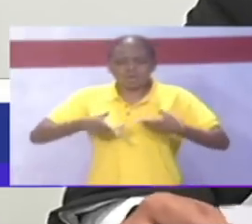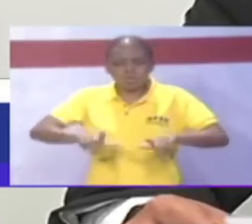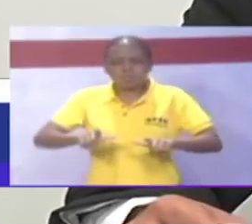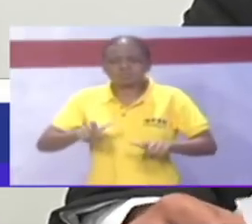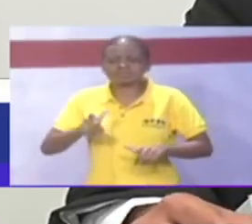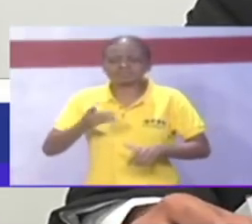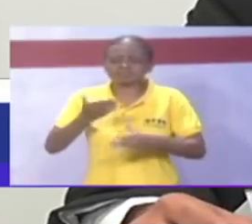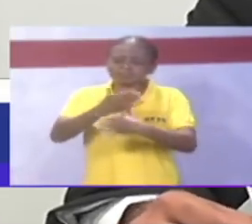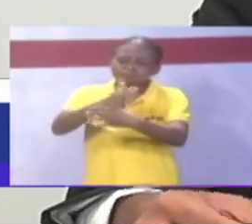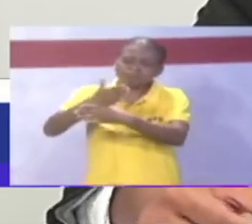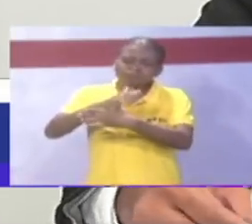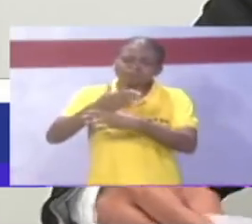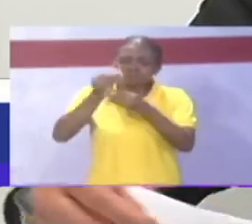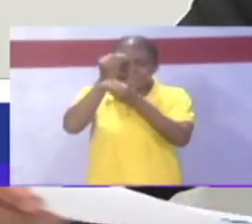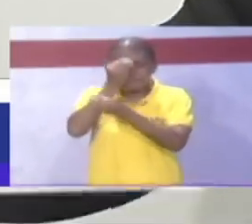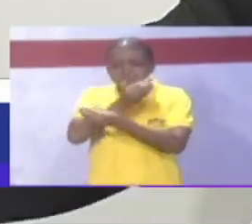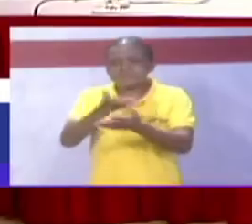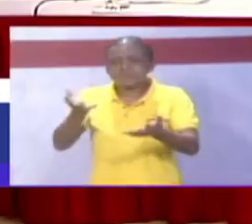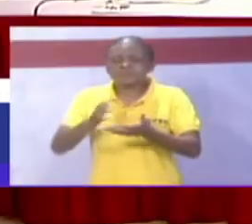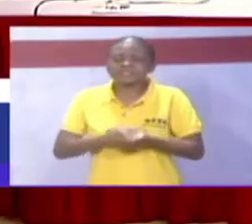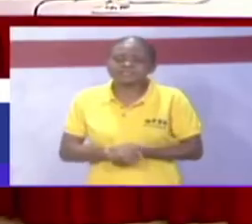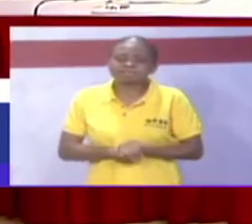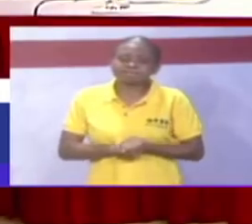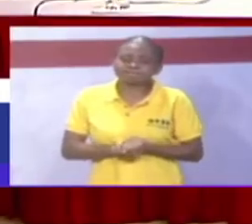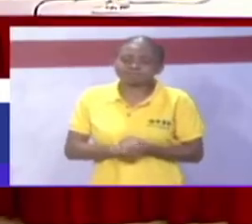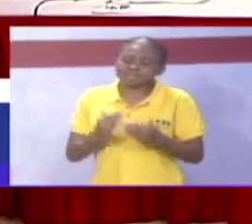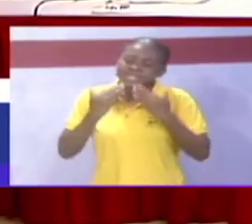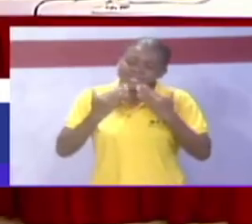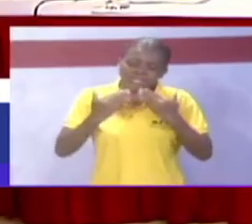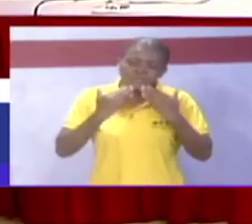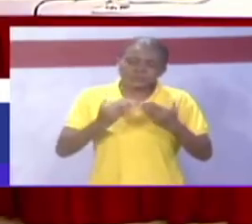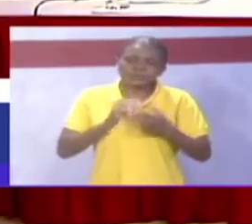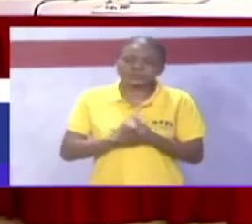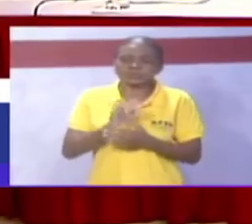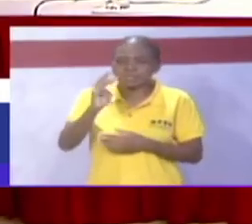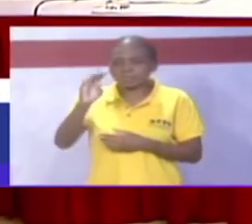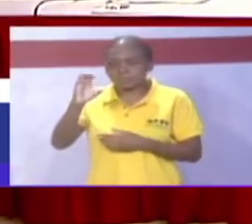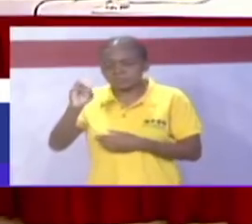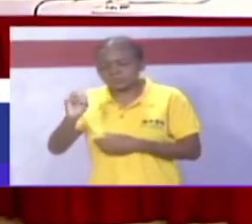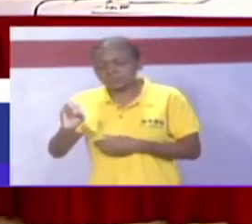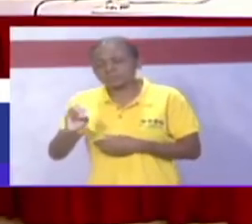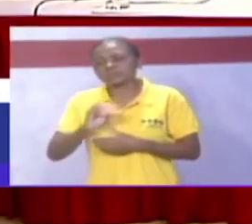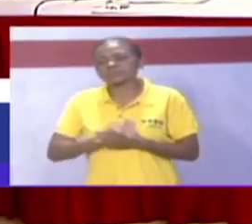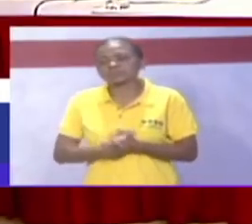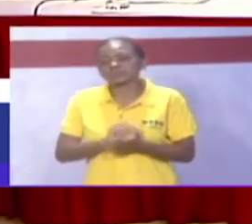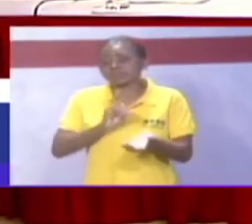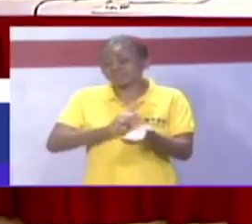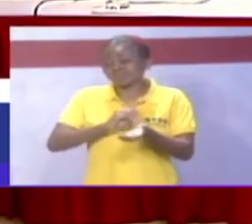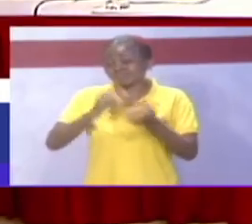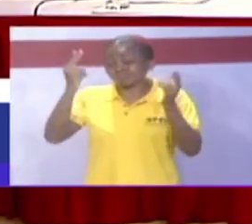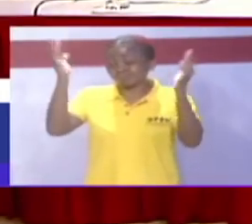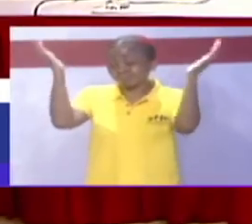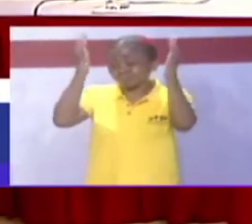clinical update for this morning. And thank you, CMO. Dr. Hines will now present the